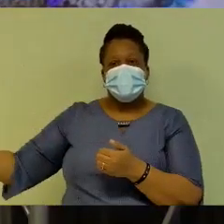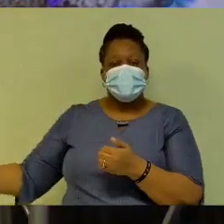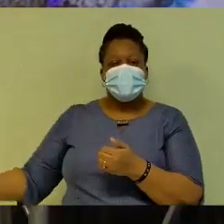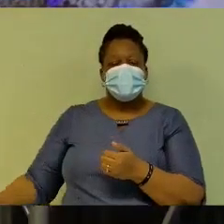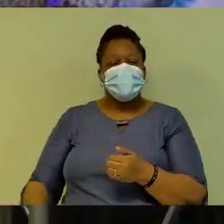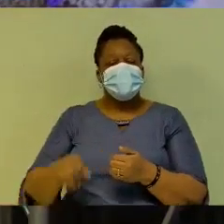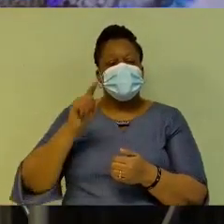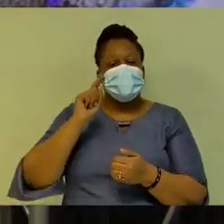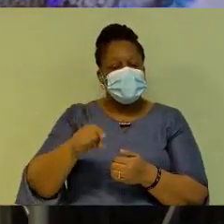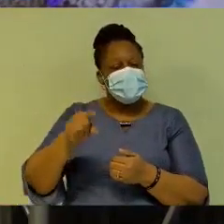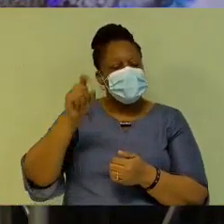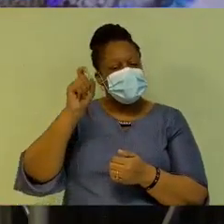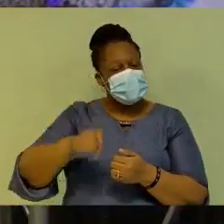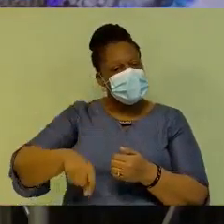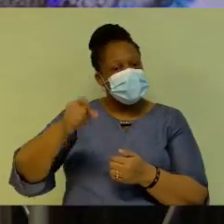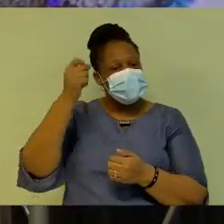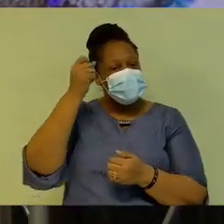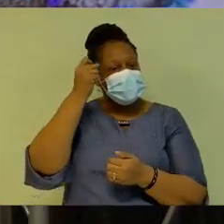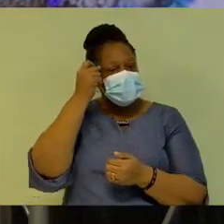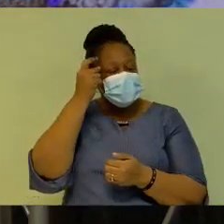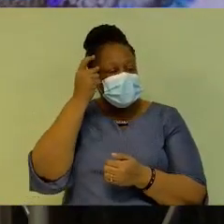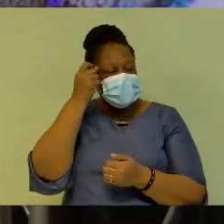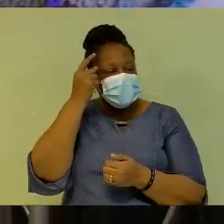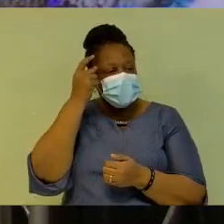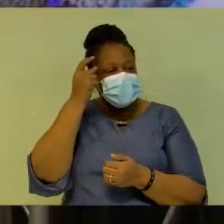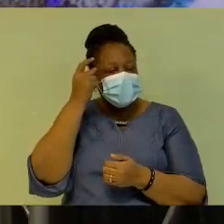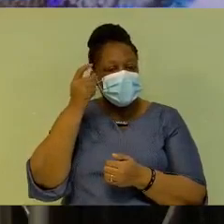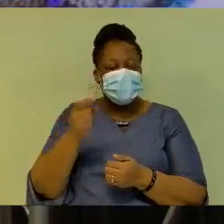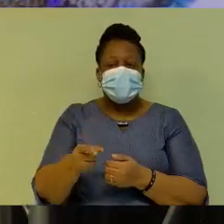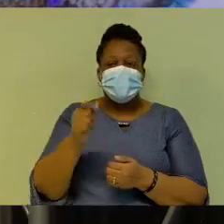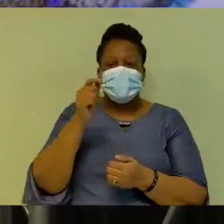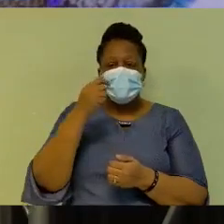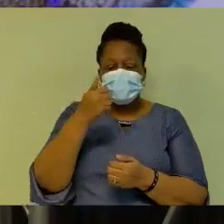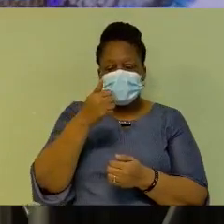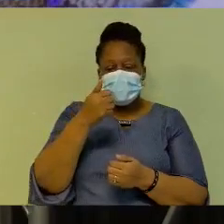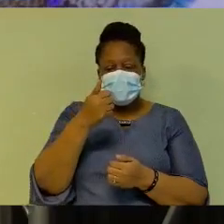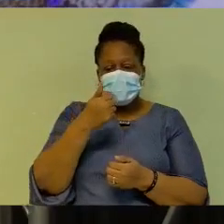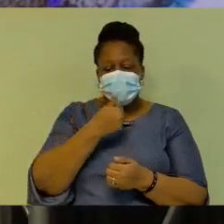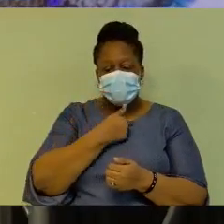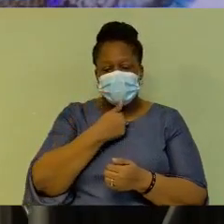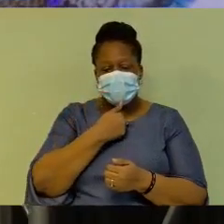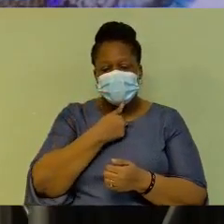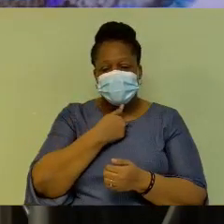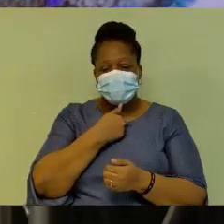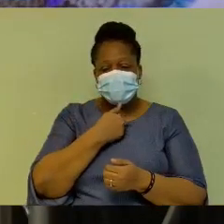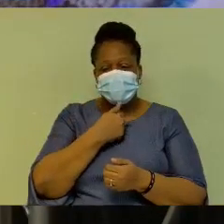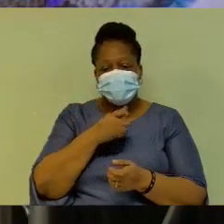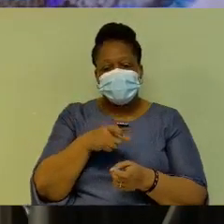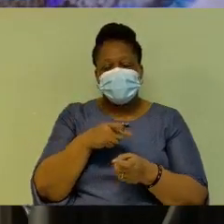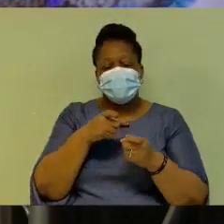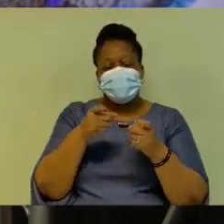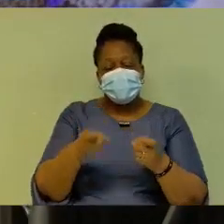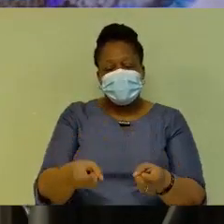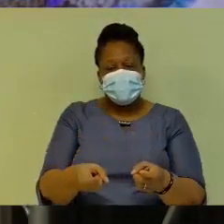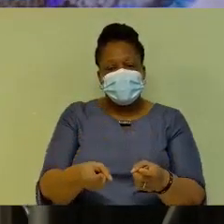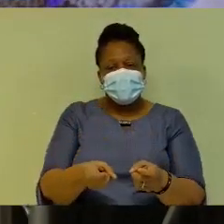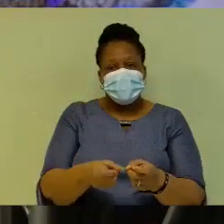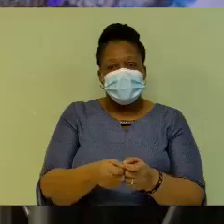you would need to have some personal sacrifice in getting us through this pandemic. We started off